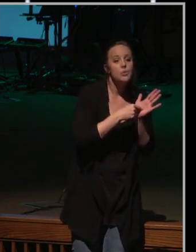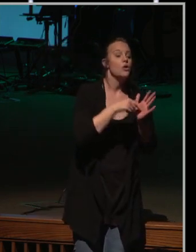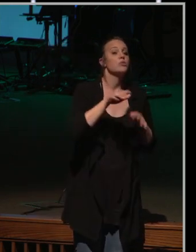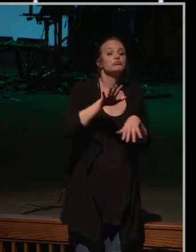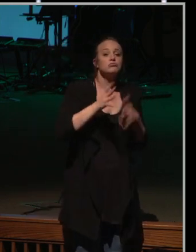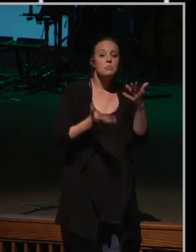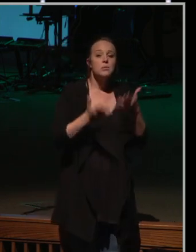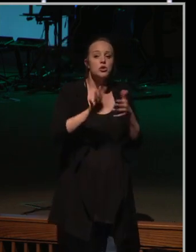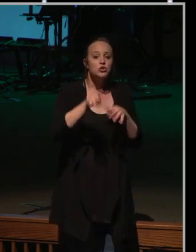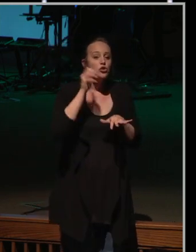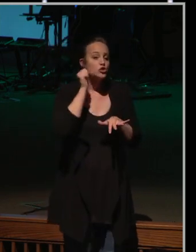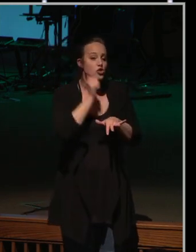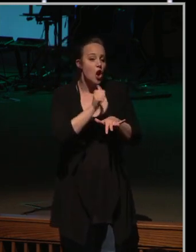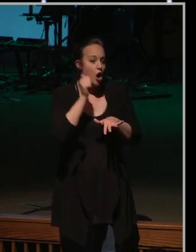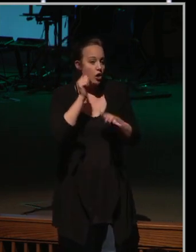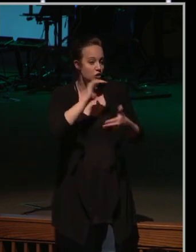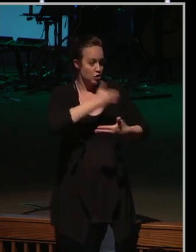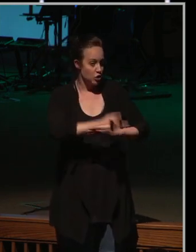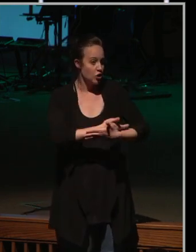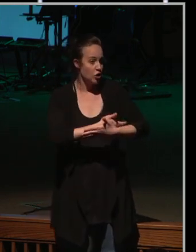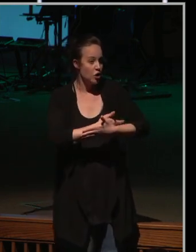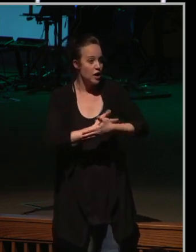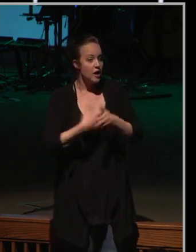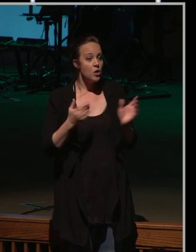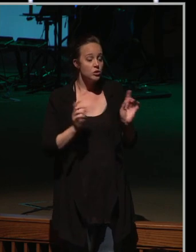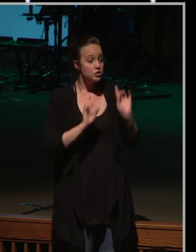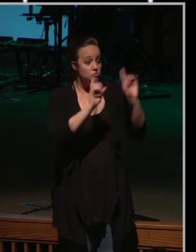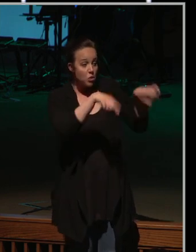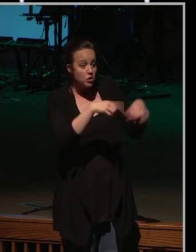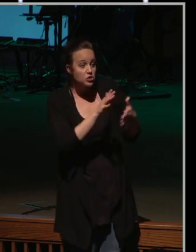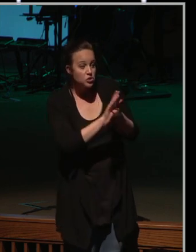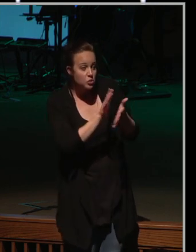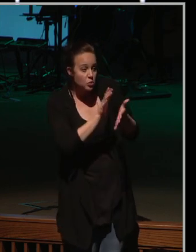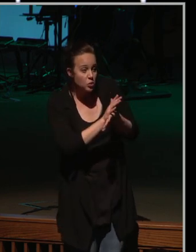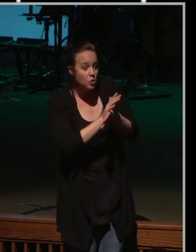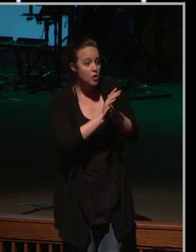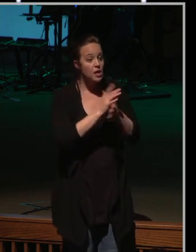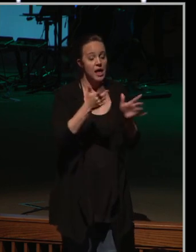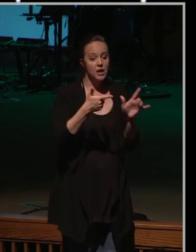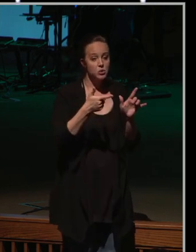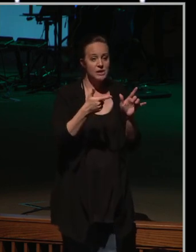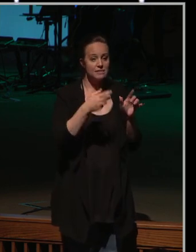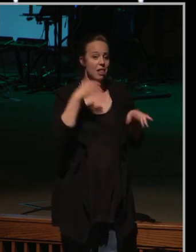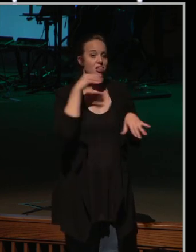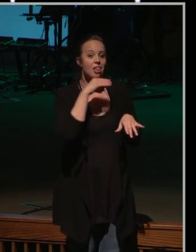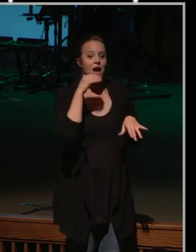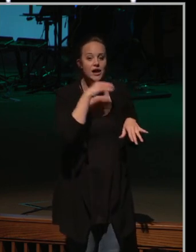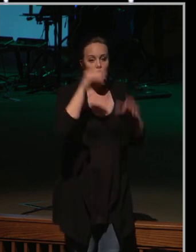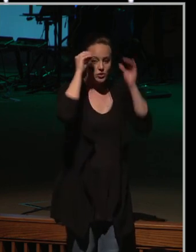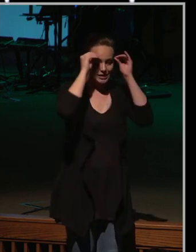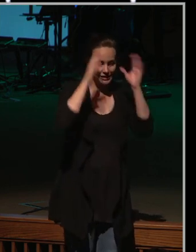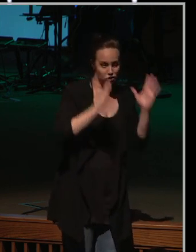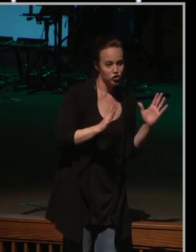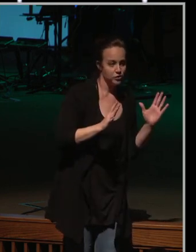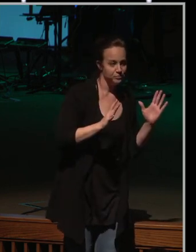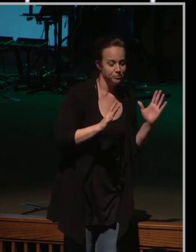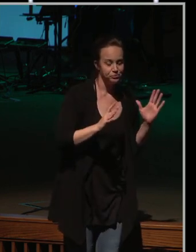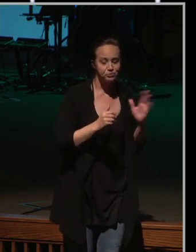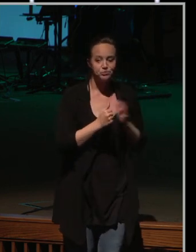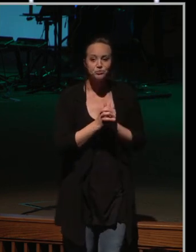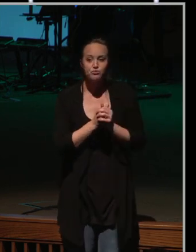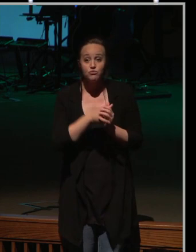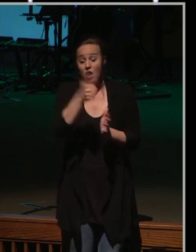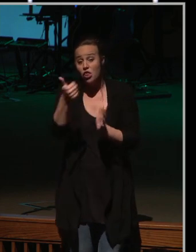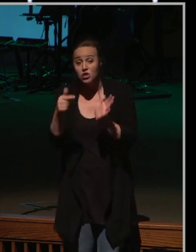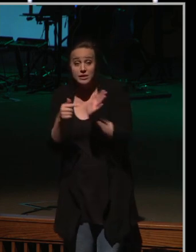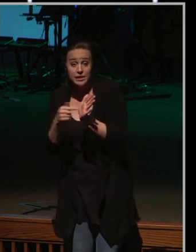slandering her teacher, making up all kinds of things to try to make her case against her. Or how about a teenager that gets angry, curses you